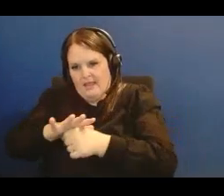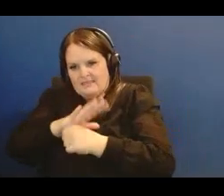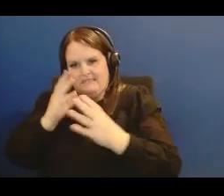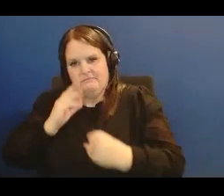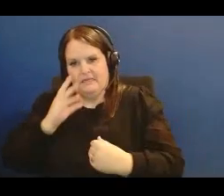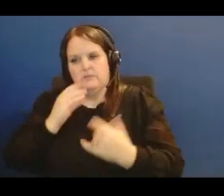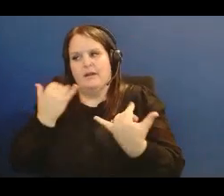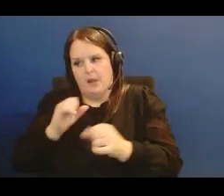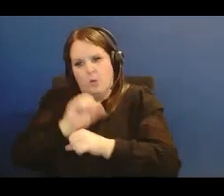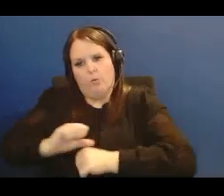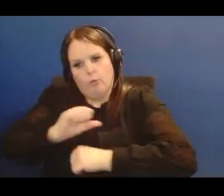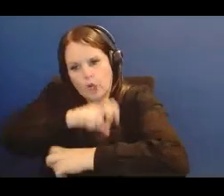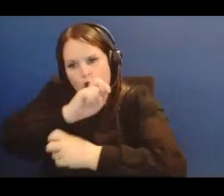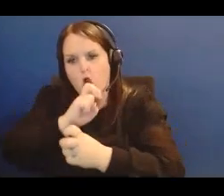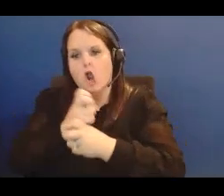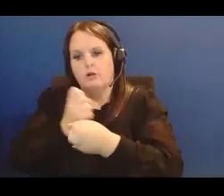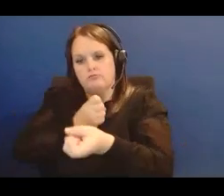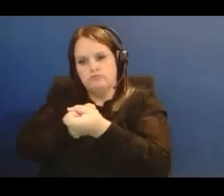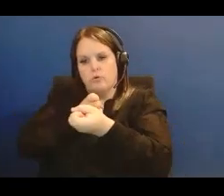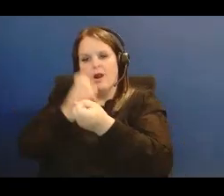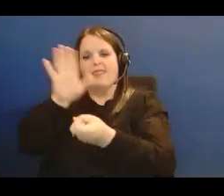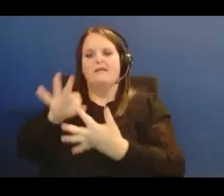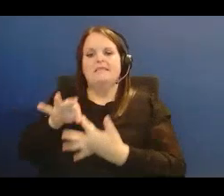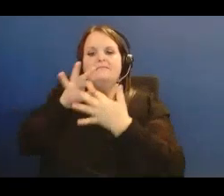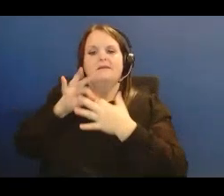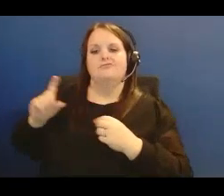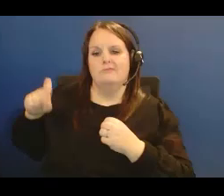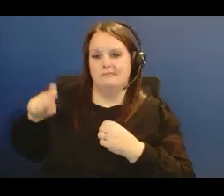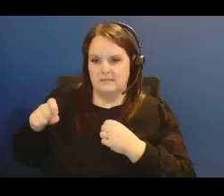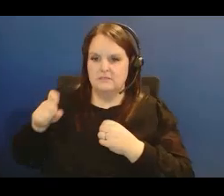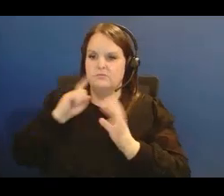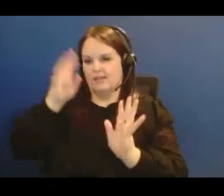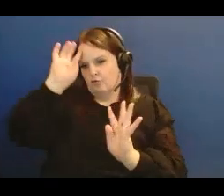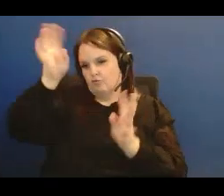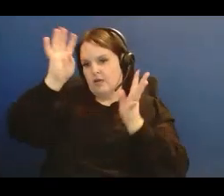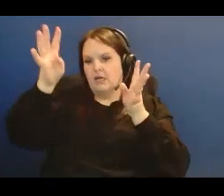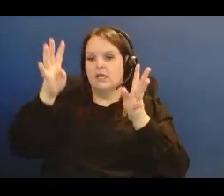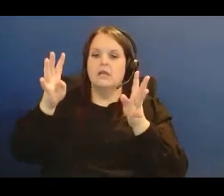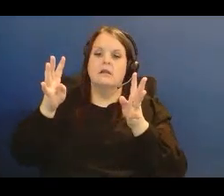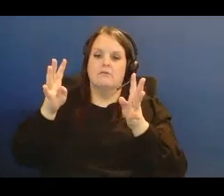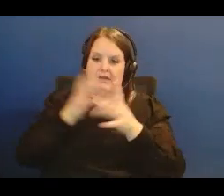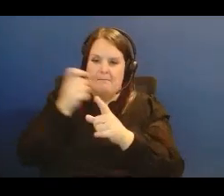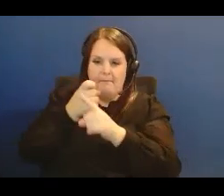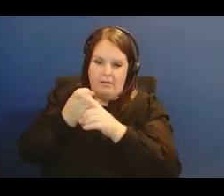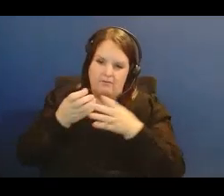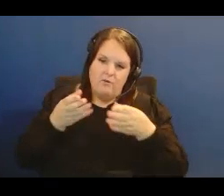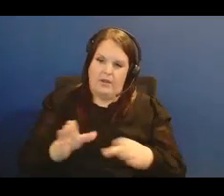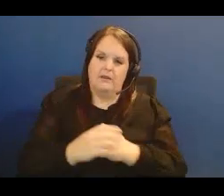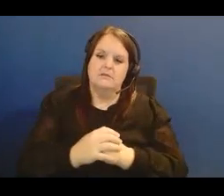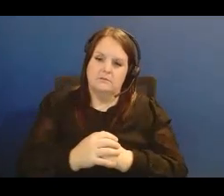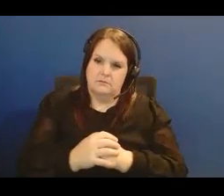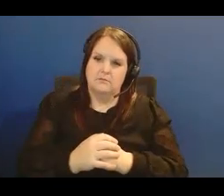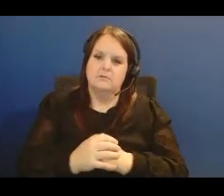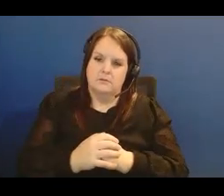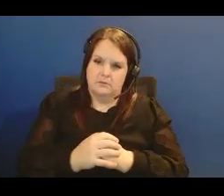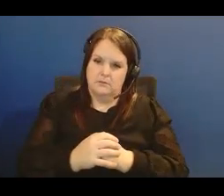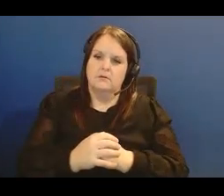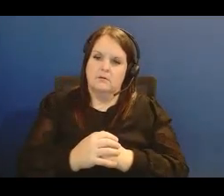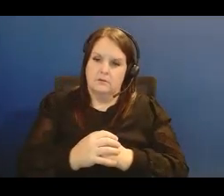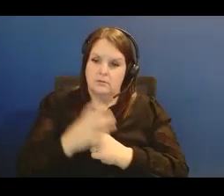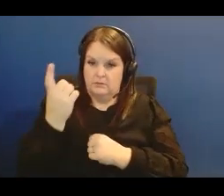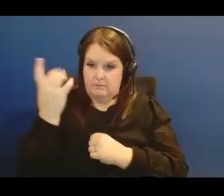proactively working to support their unique needs, and in doing so in really creative and impactful ways. So with that said, one of the